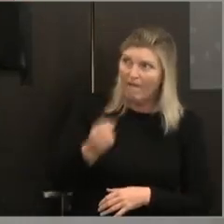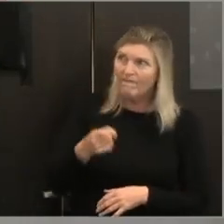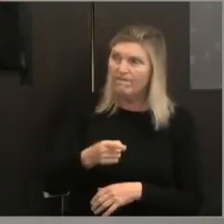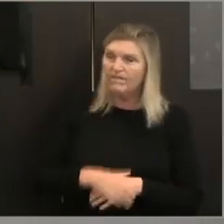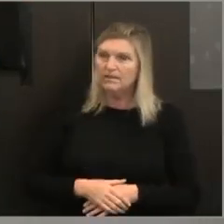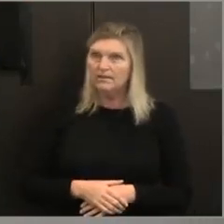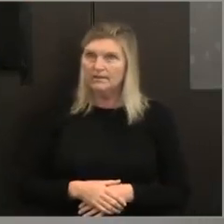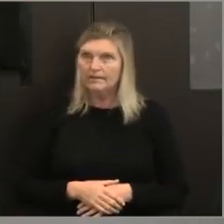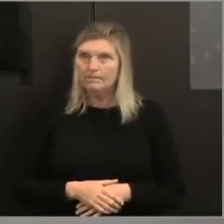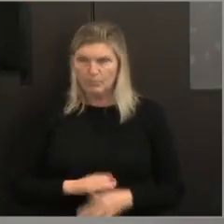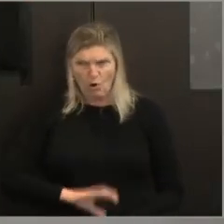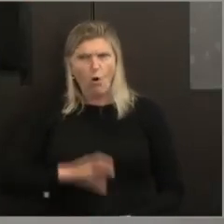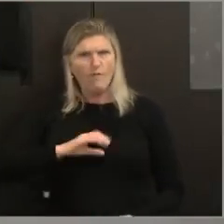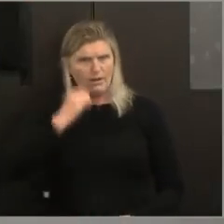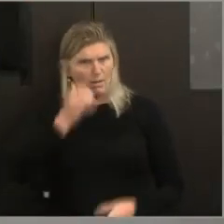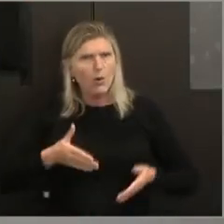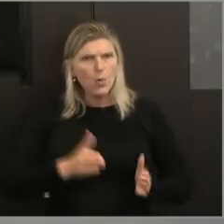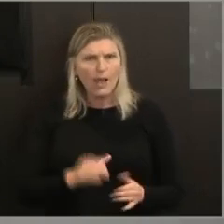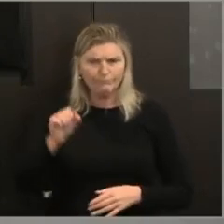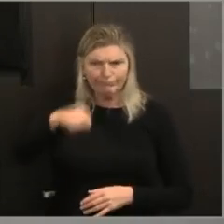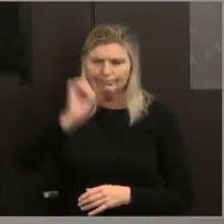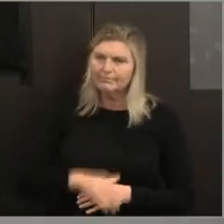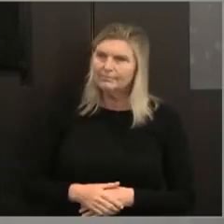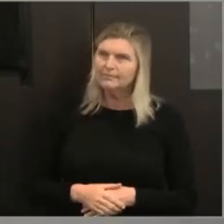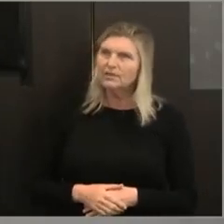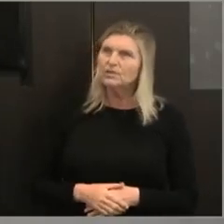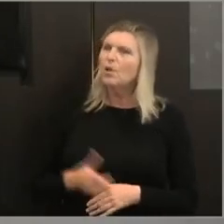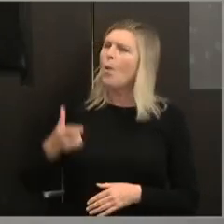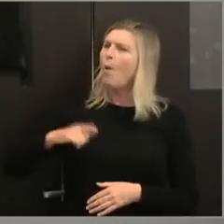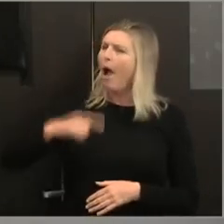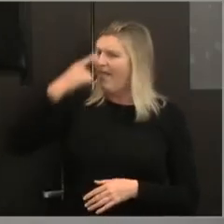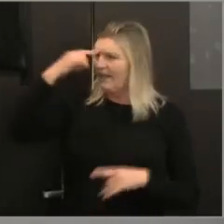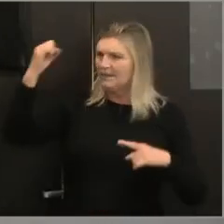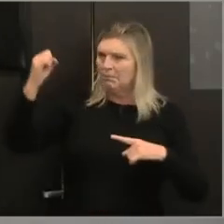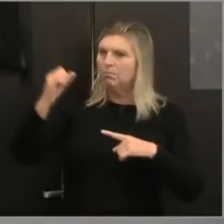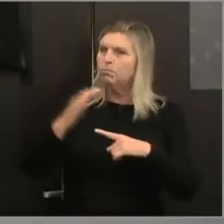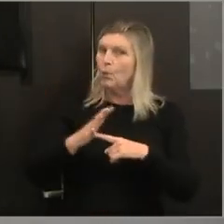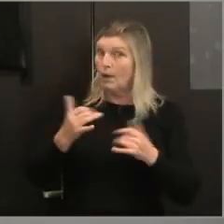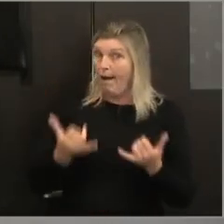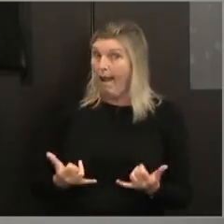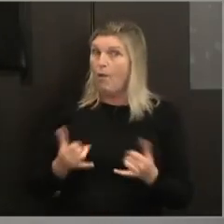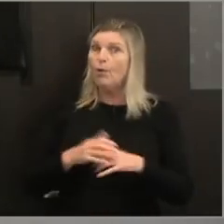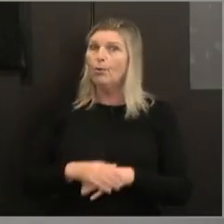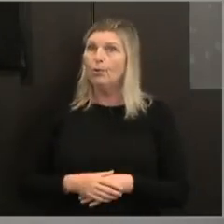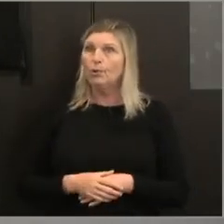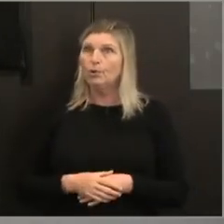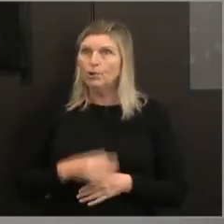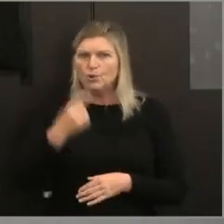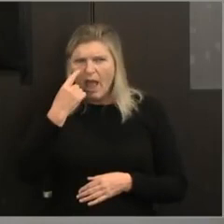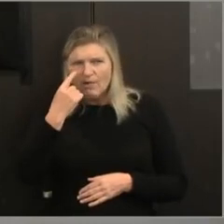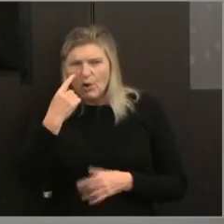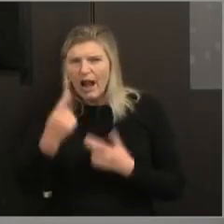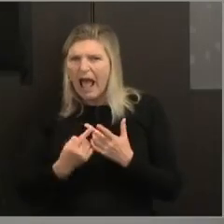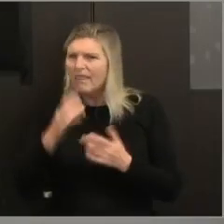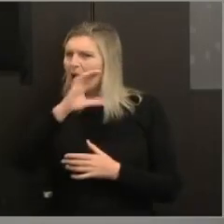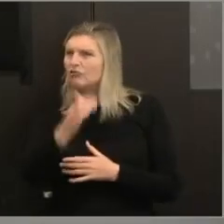absolutely confident in the tikanga. So that is why I think it's important to look at other